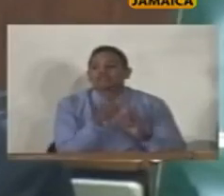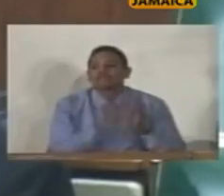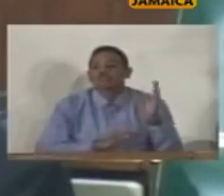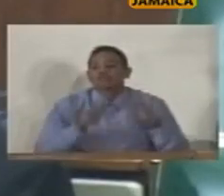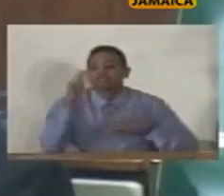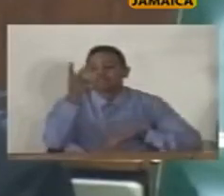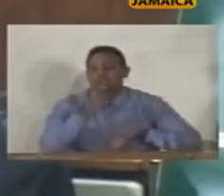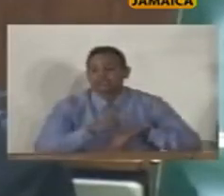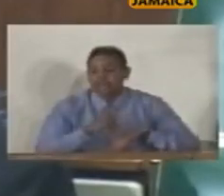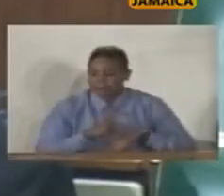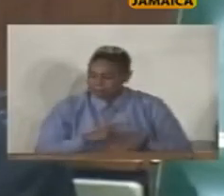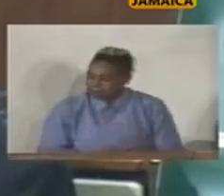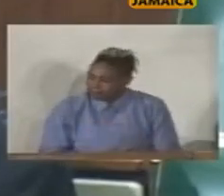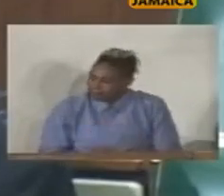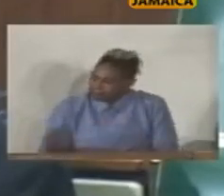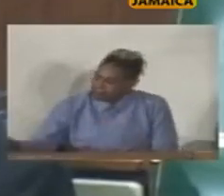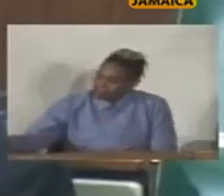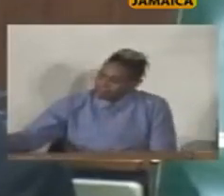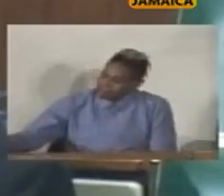second time.